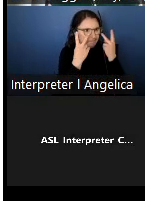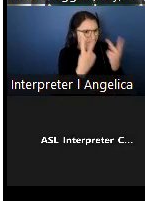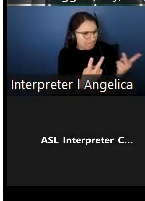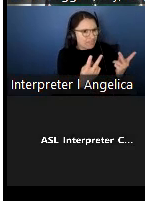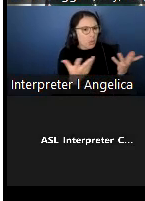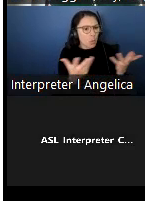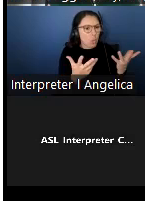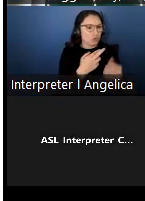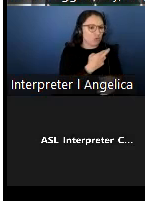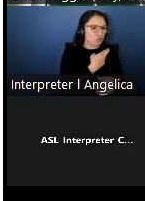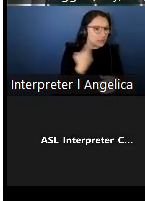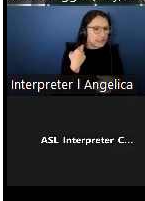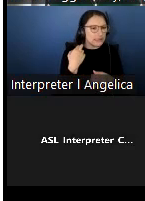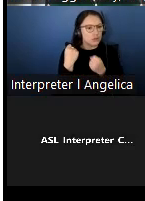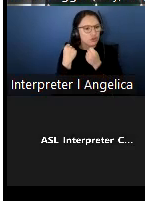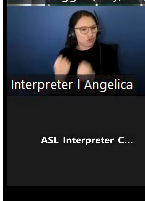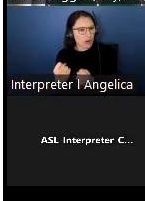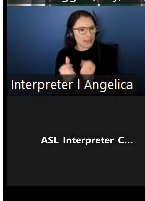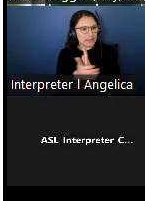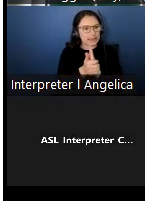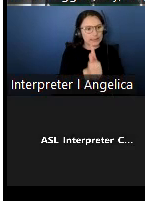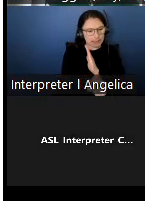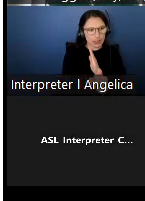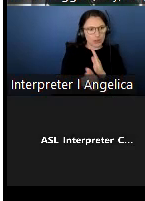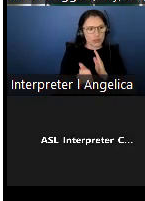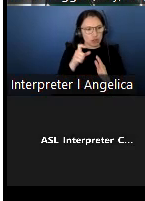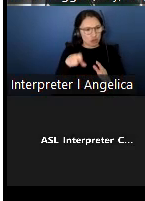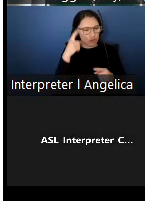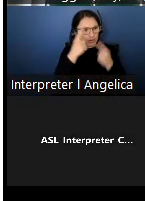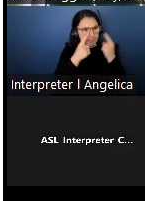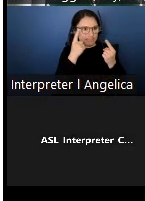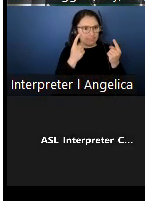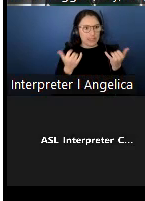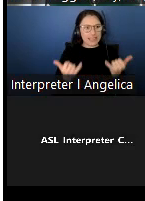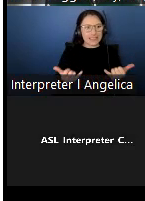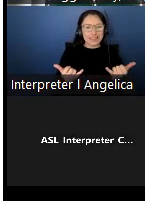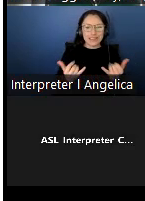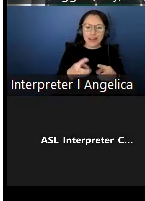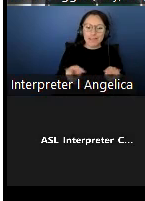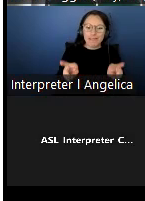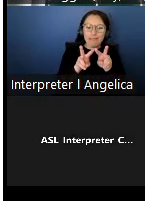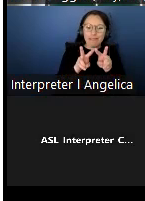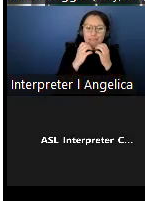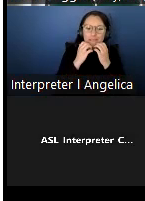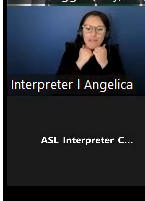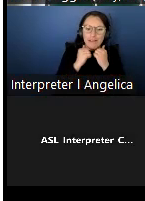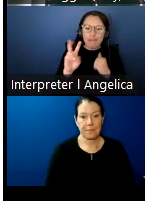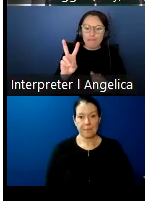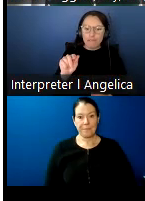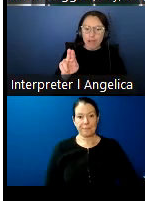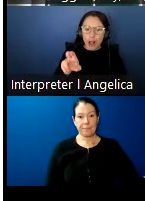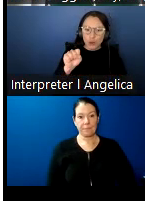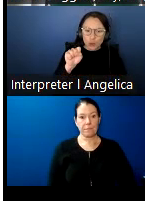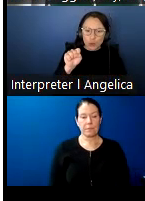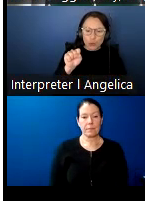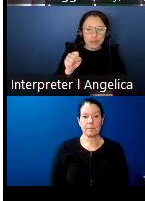should be considering, and what existing values the client might have that may impact their